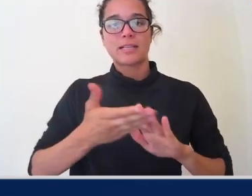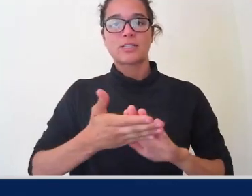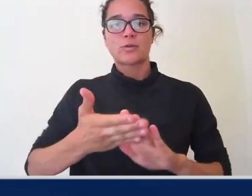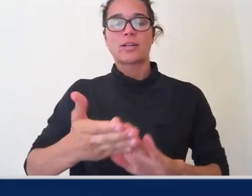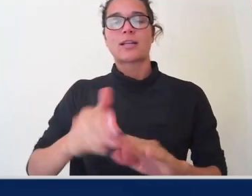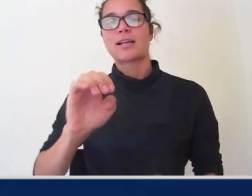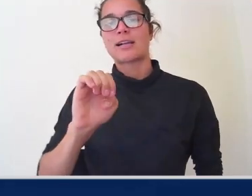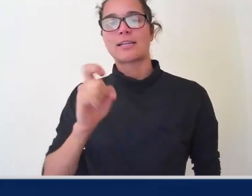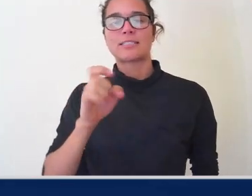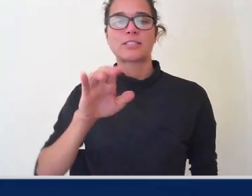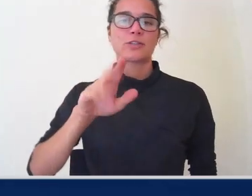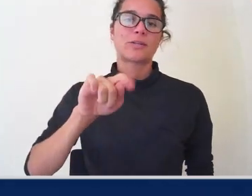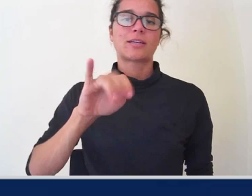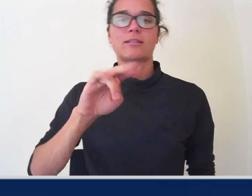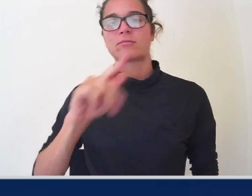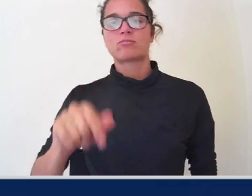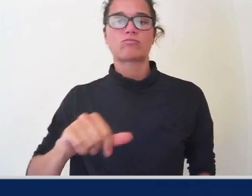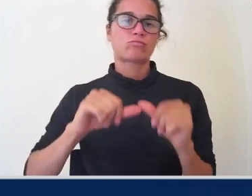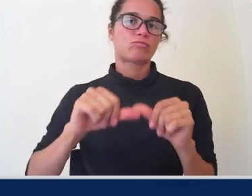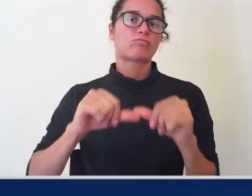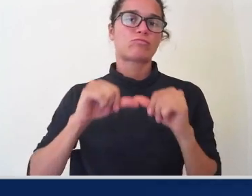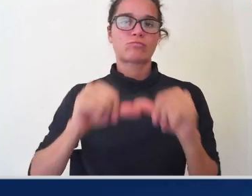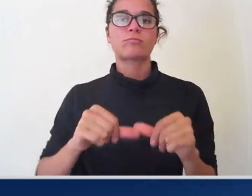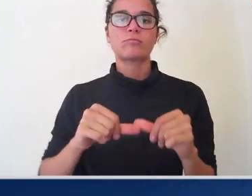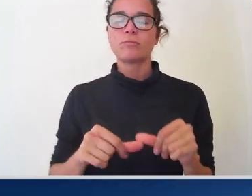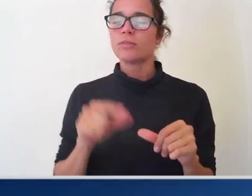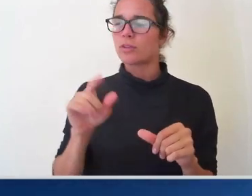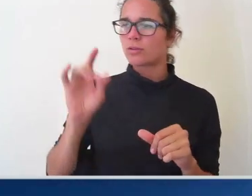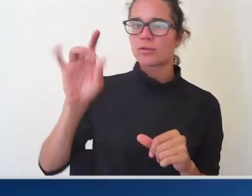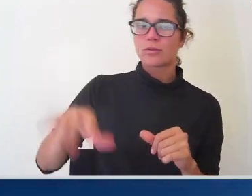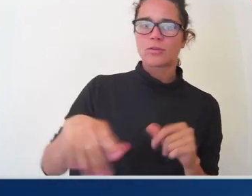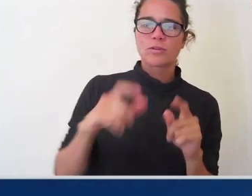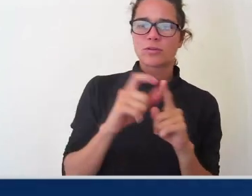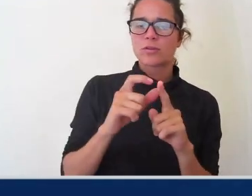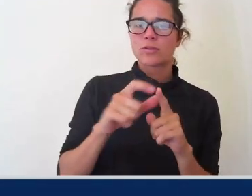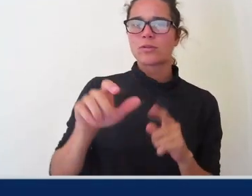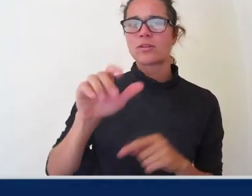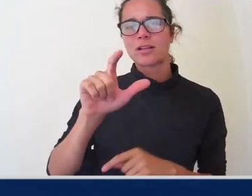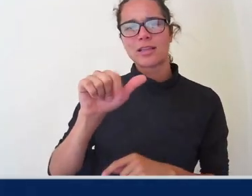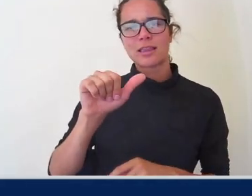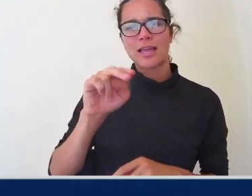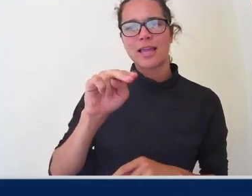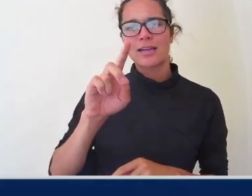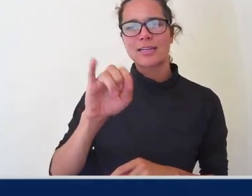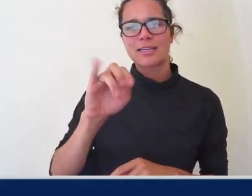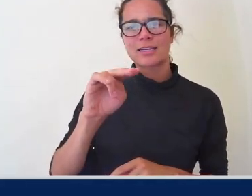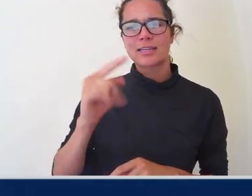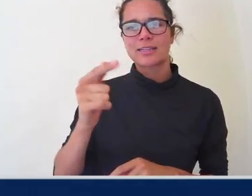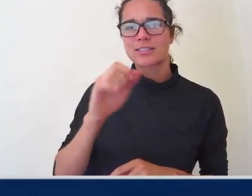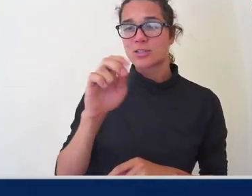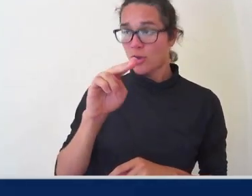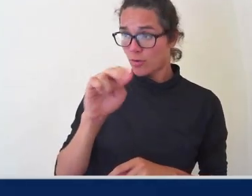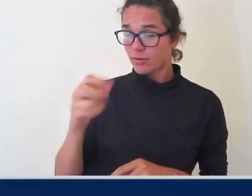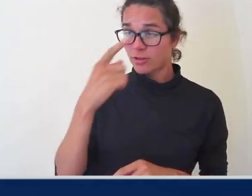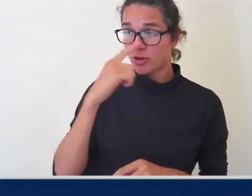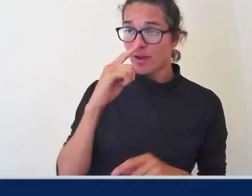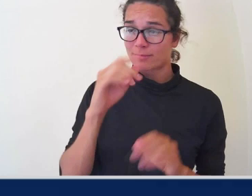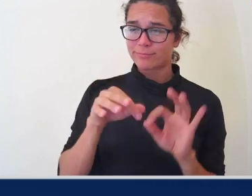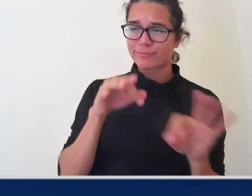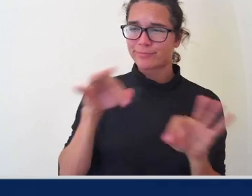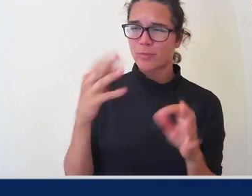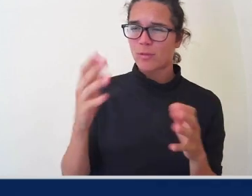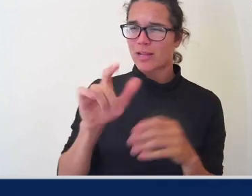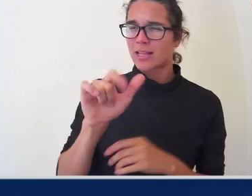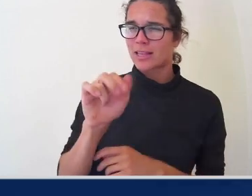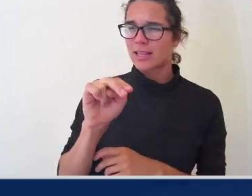you dropped a term out there. I'm going to pick it up for you. Landing zone. Landing zone. You want to tell us what's a landing zone within Control